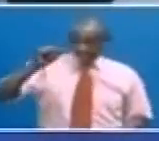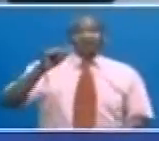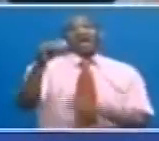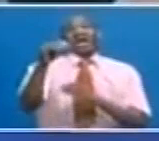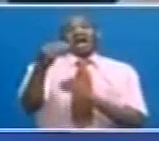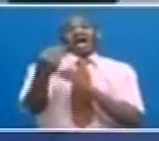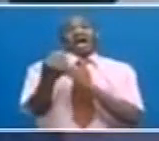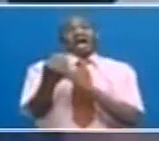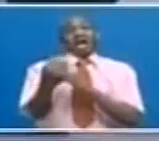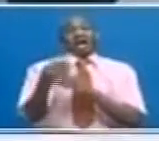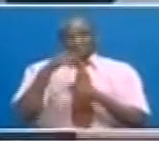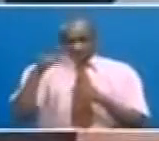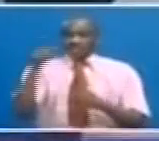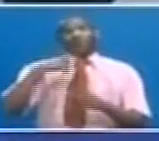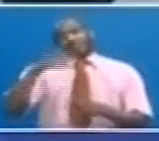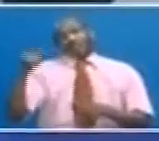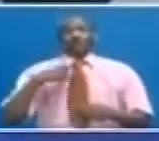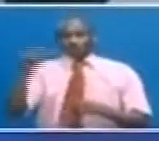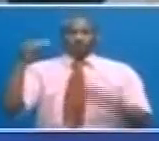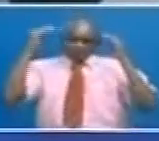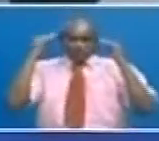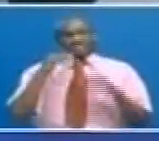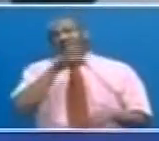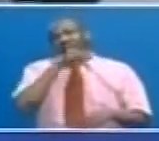alinitisha ati yeye anatanipeleka mimi kotini.